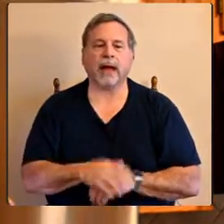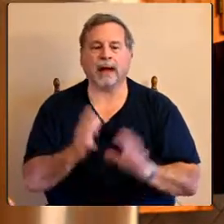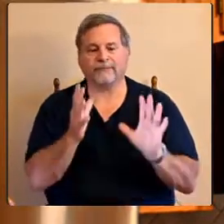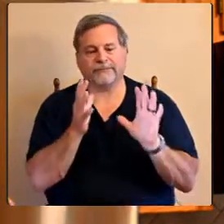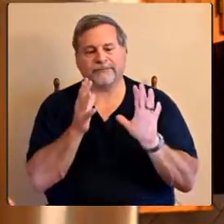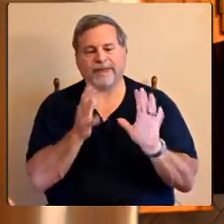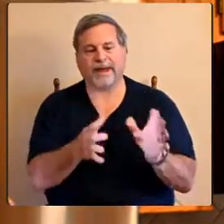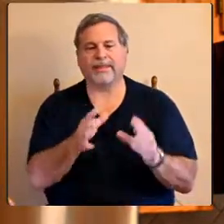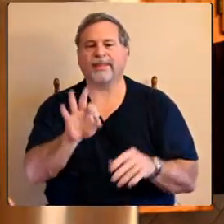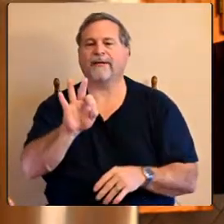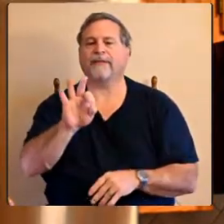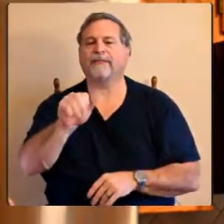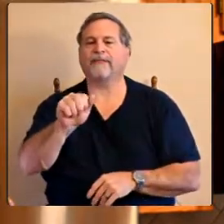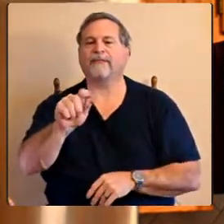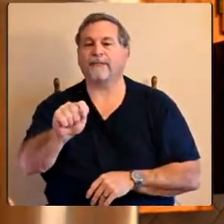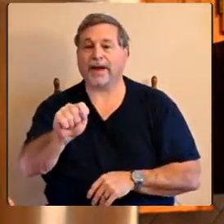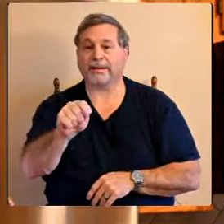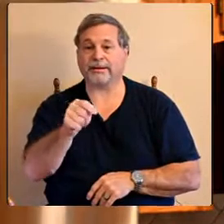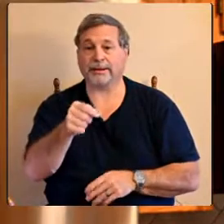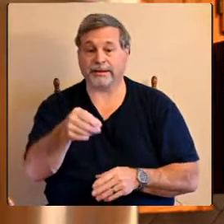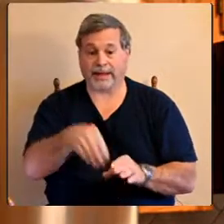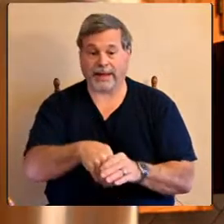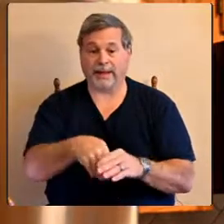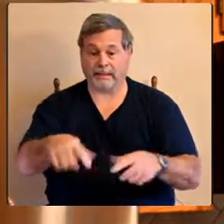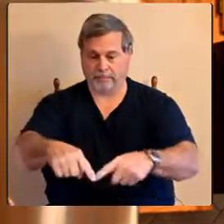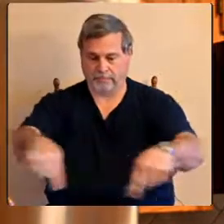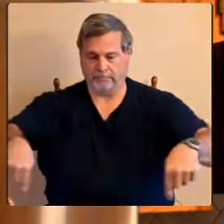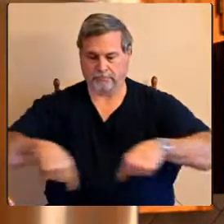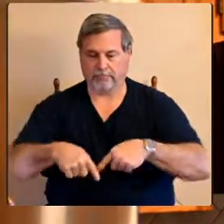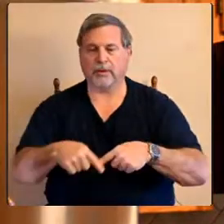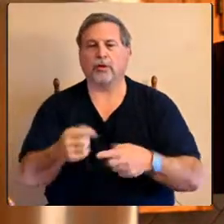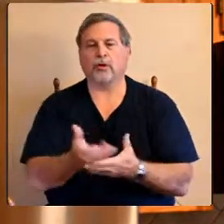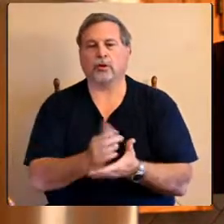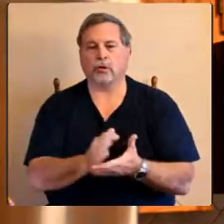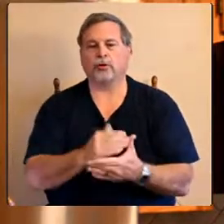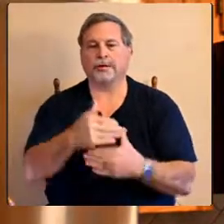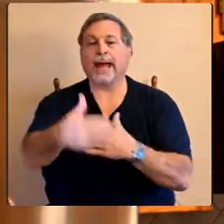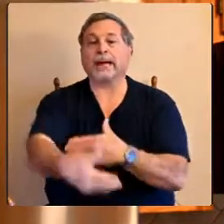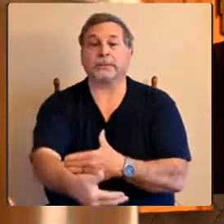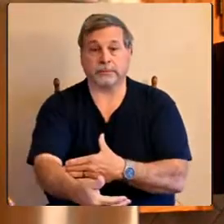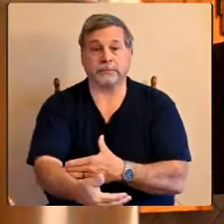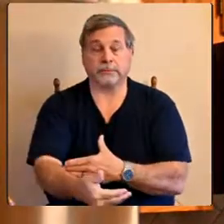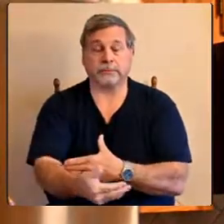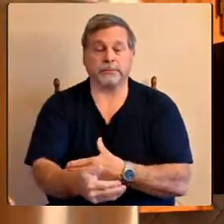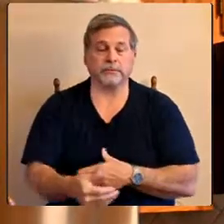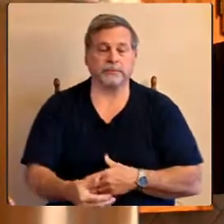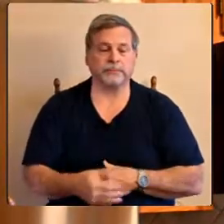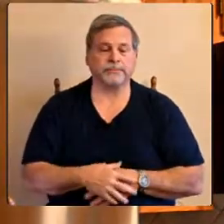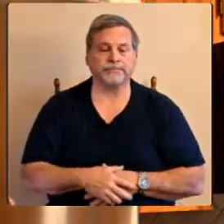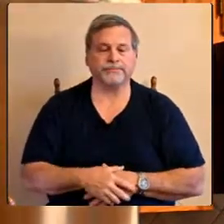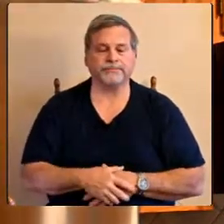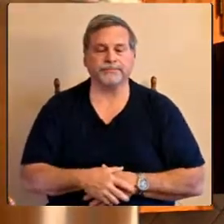oil or the fat in here because that's what we're going to use to cook next. So we're going to start this up.